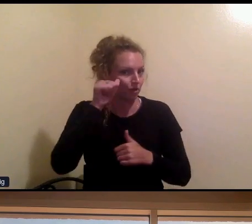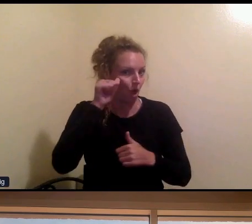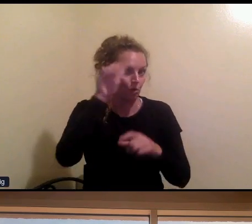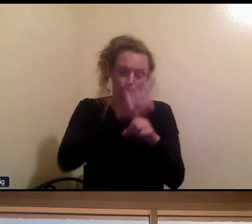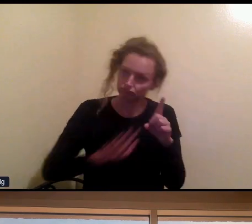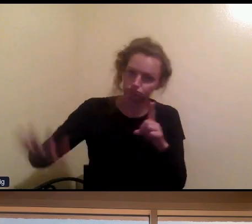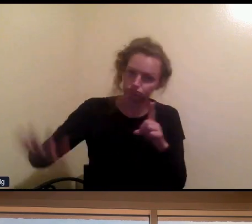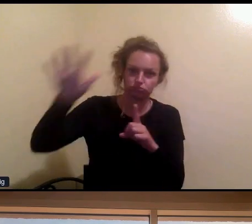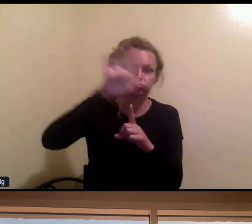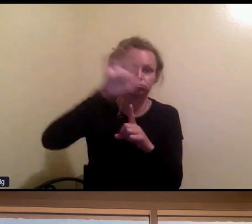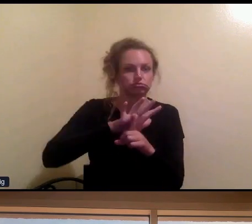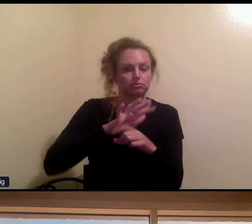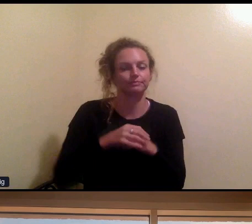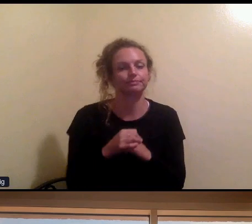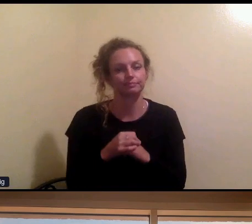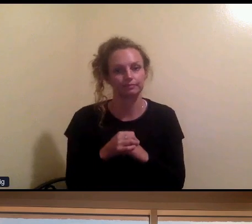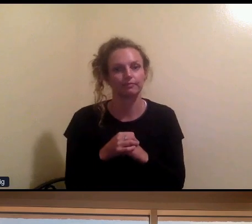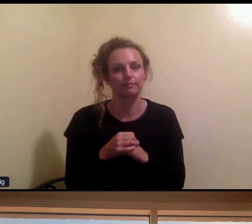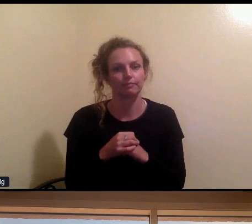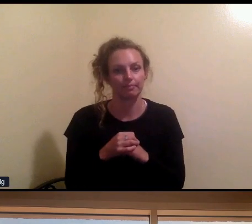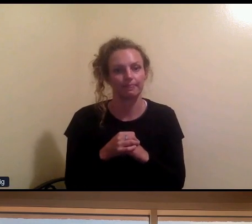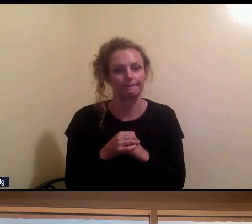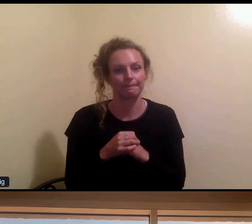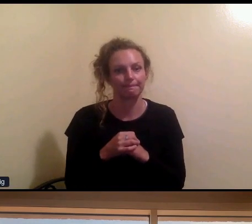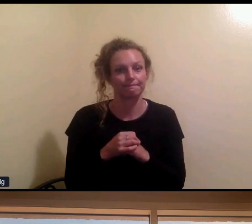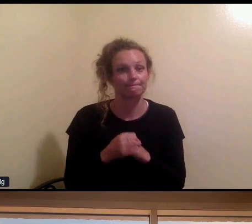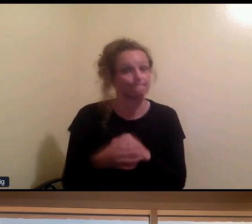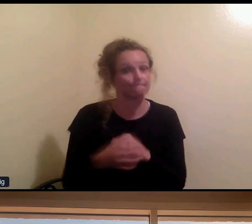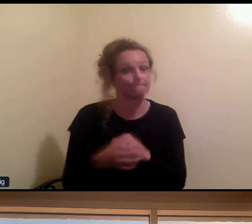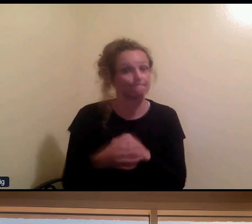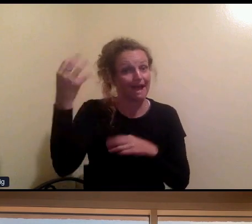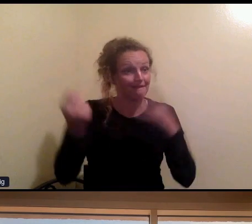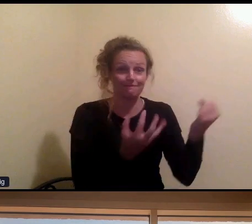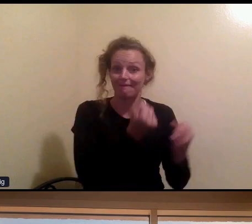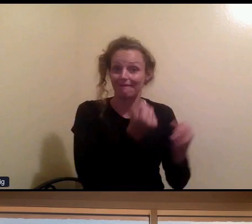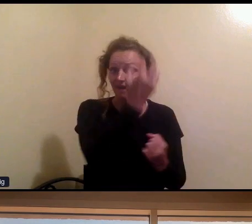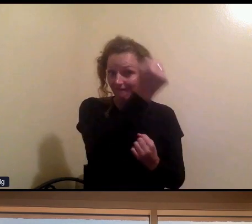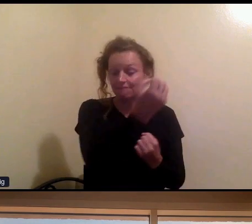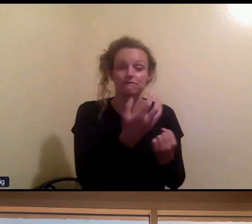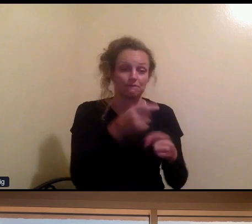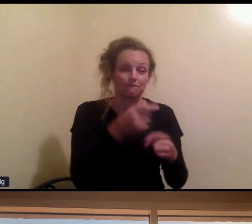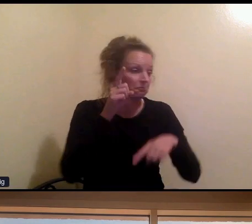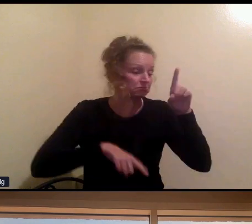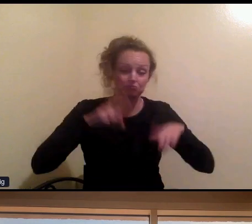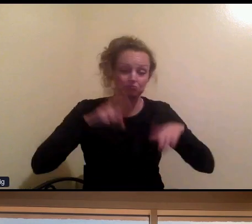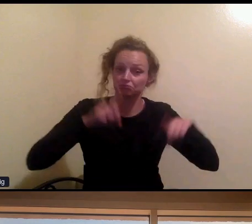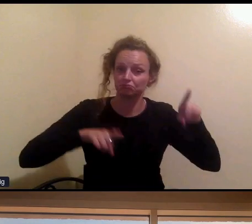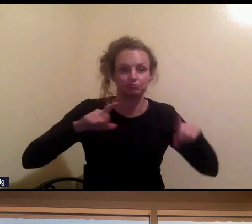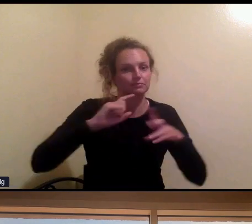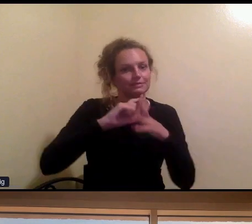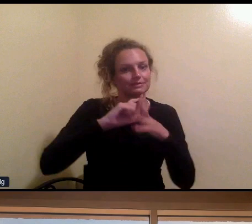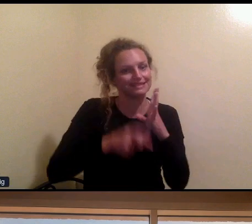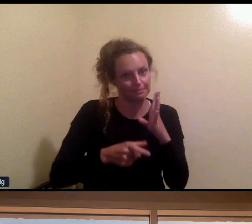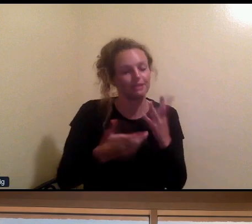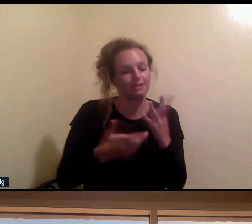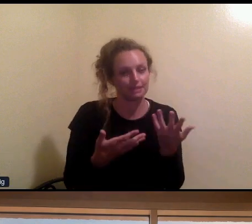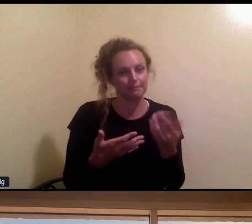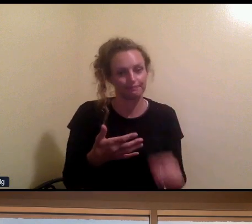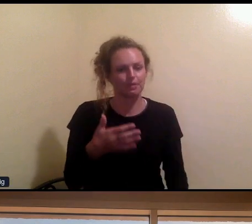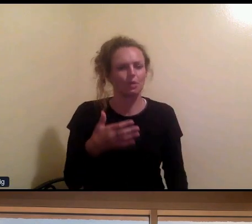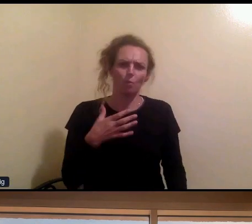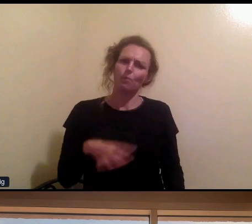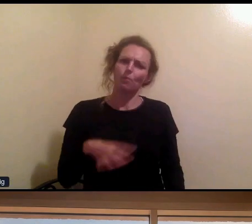will have some type of disability. We want to be as diverse as possible with how disabilities are portrayed